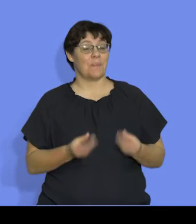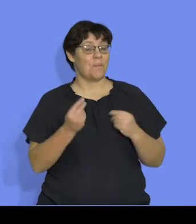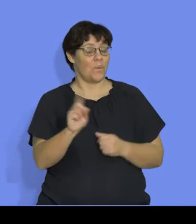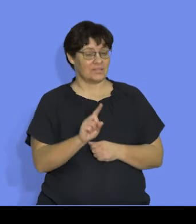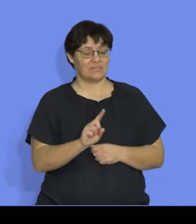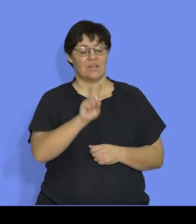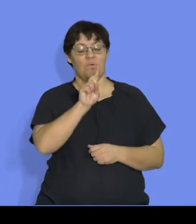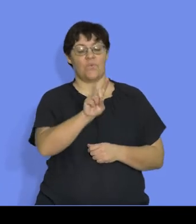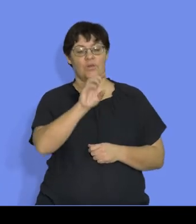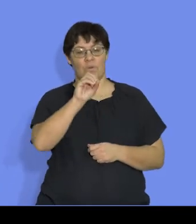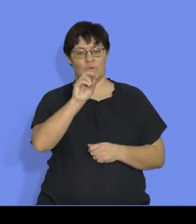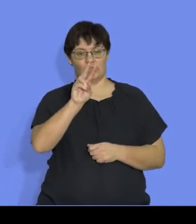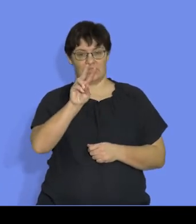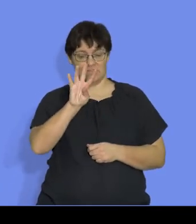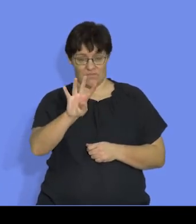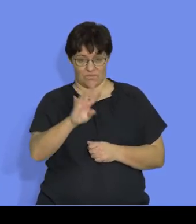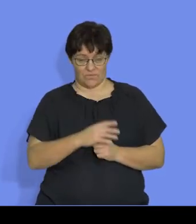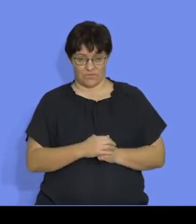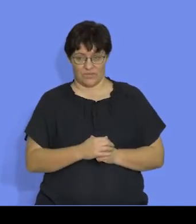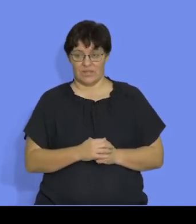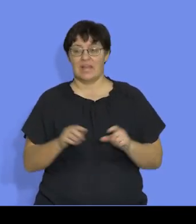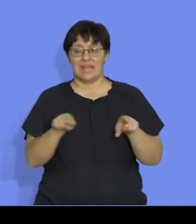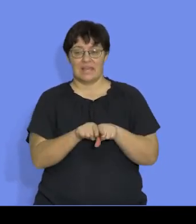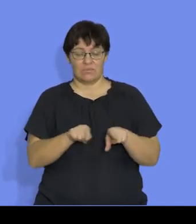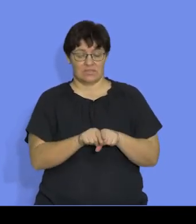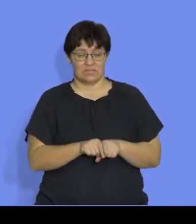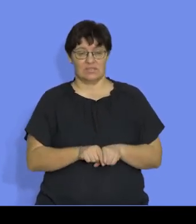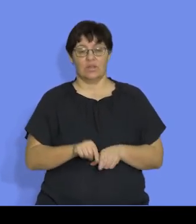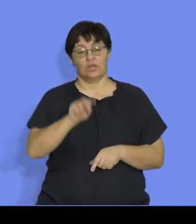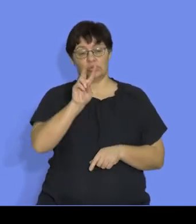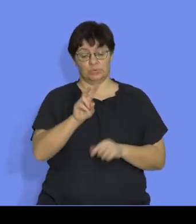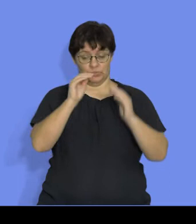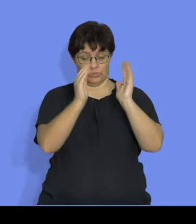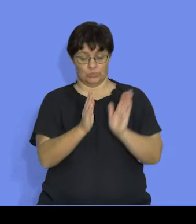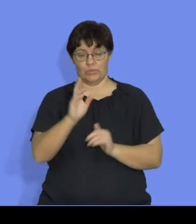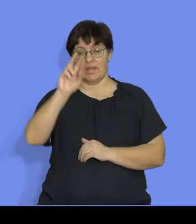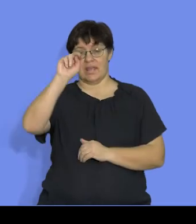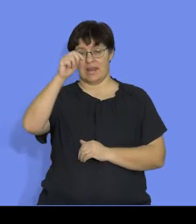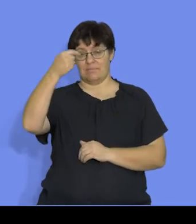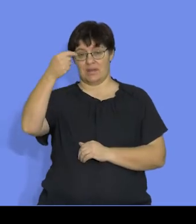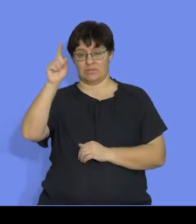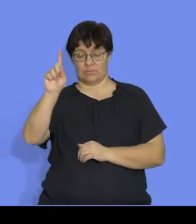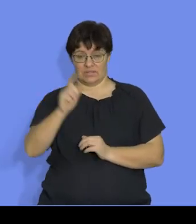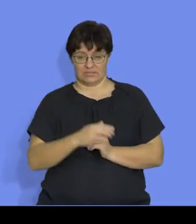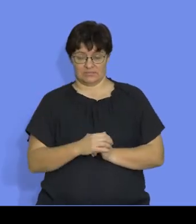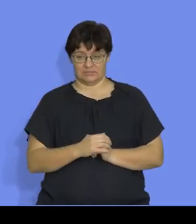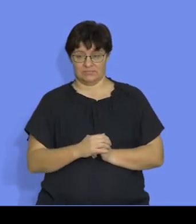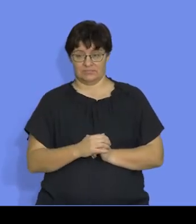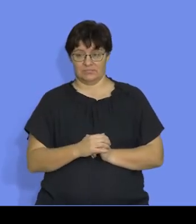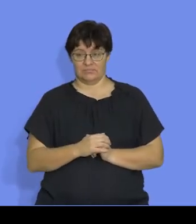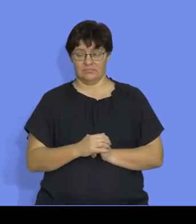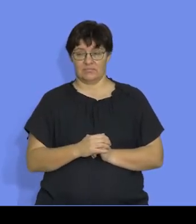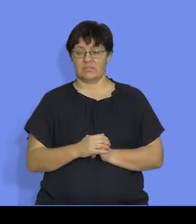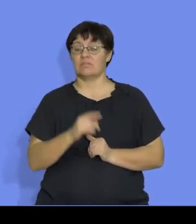next line can be written as 1,024 is equal to 2 to the power of n minus